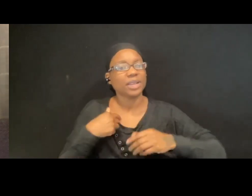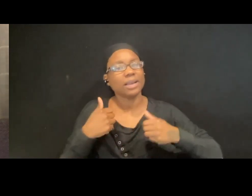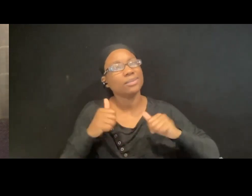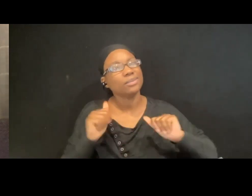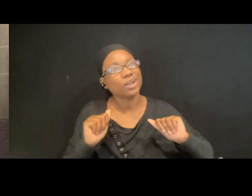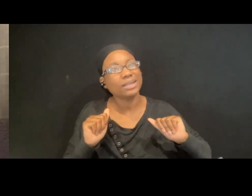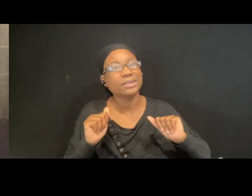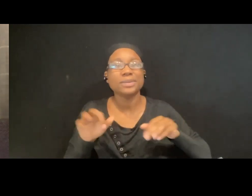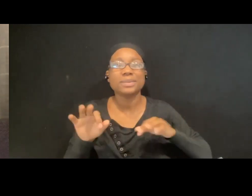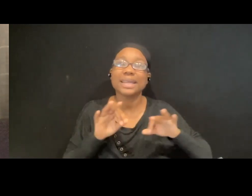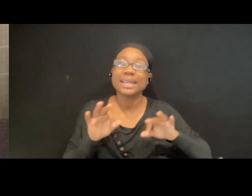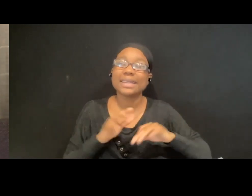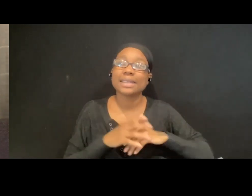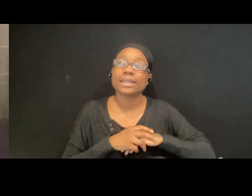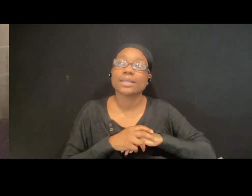like